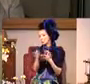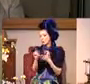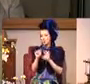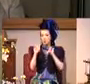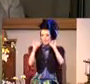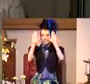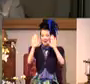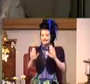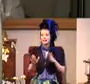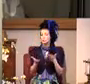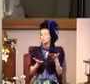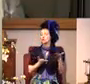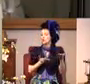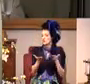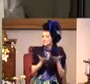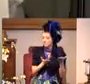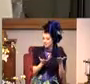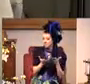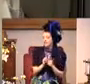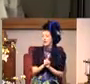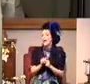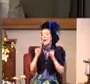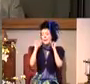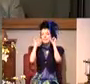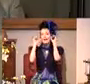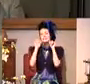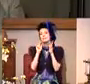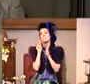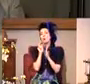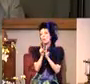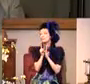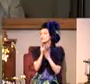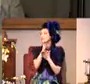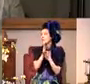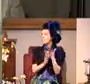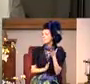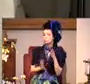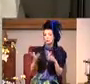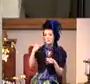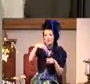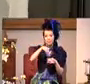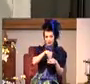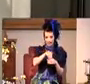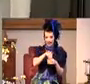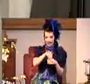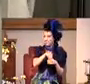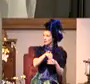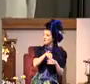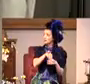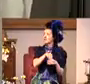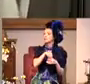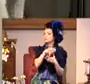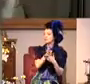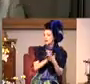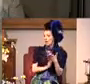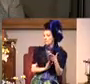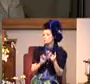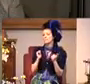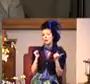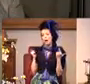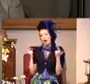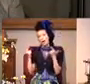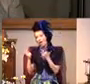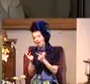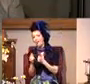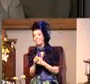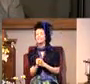incredible services, some incredible moments, and some of you have been able to participate and in one and in some and in all, but it's